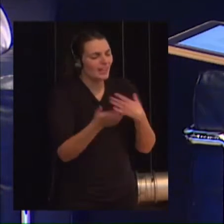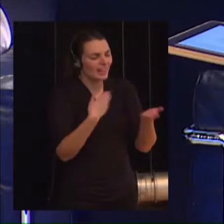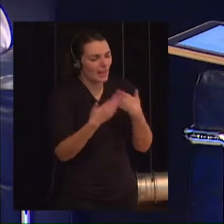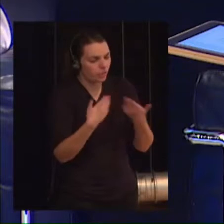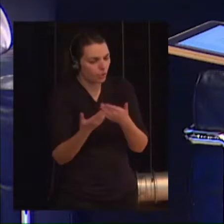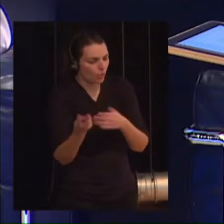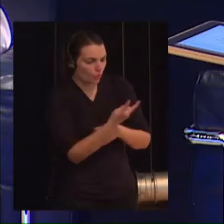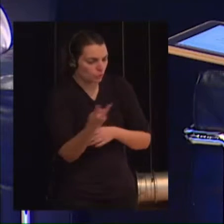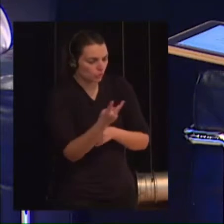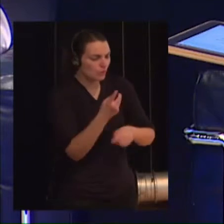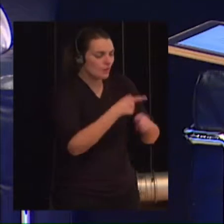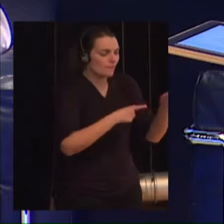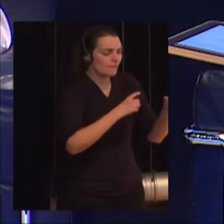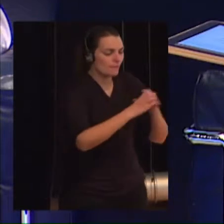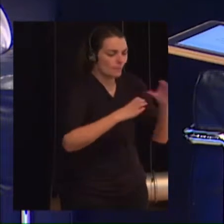dysfunctionally